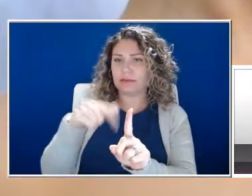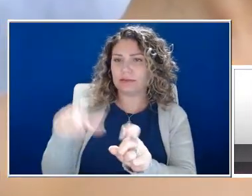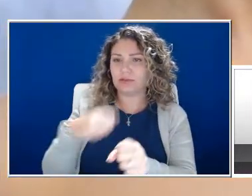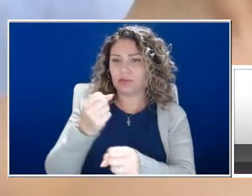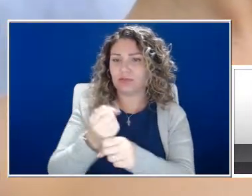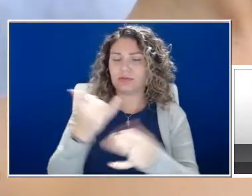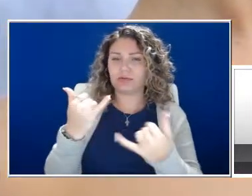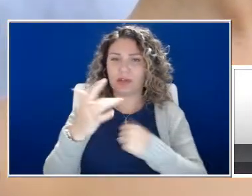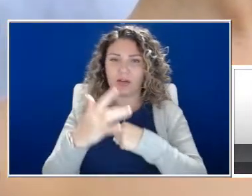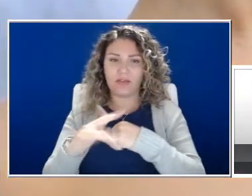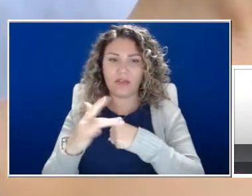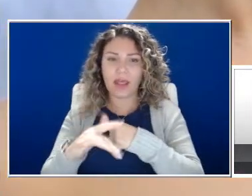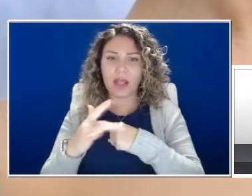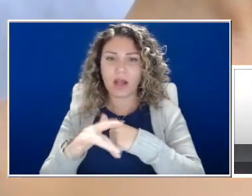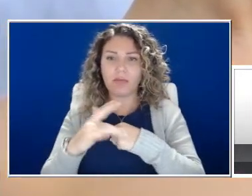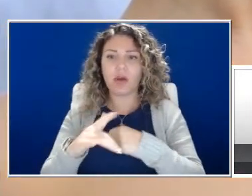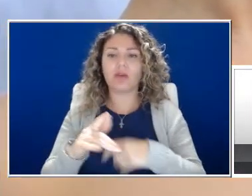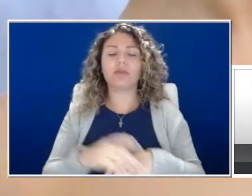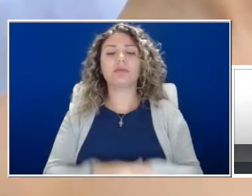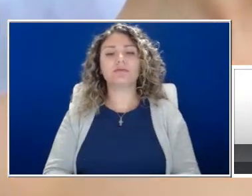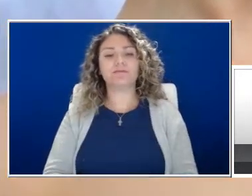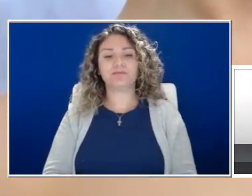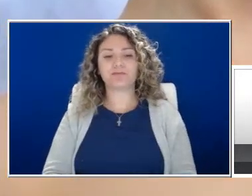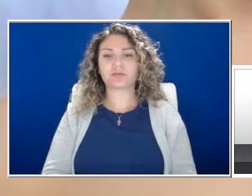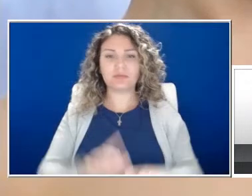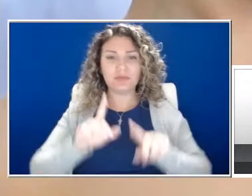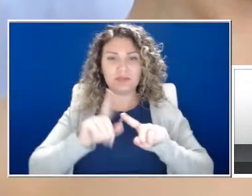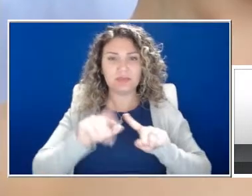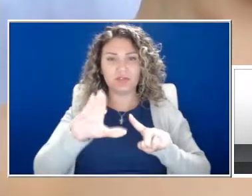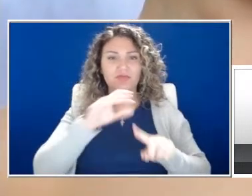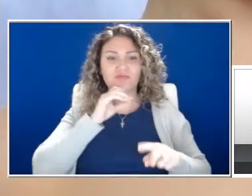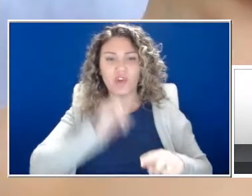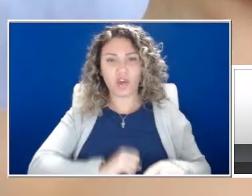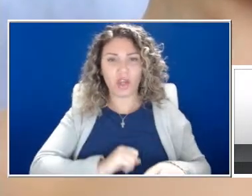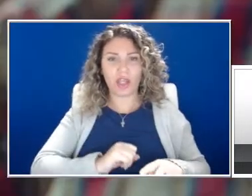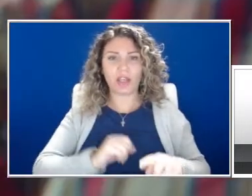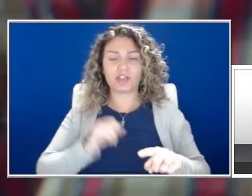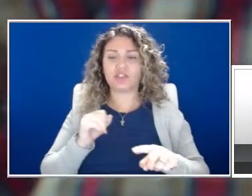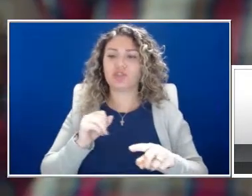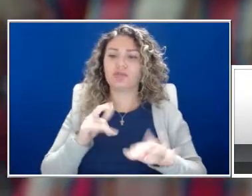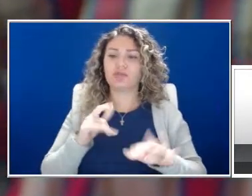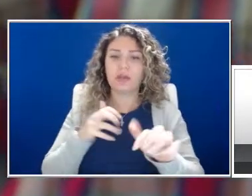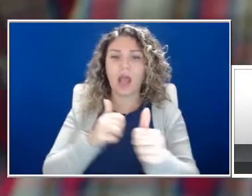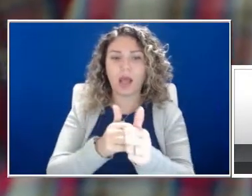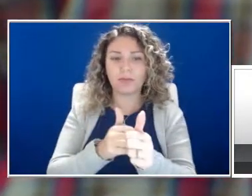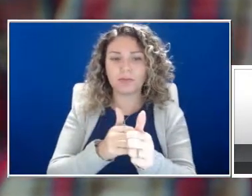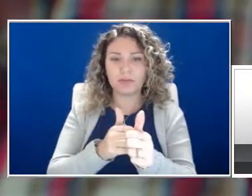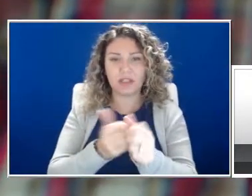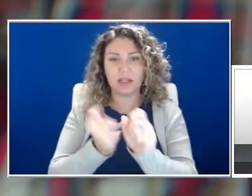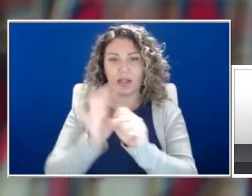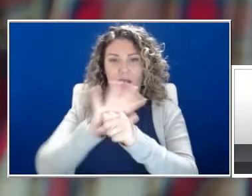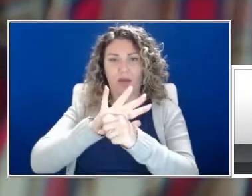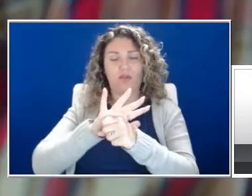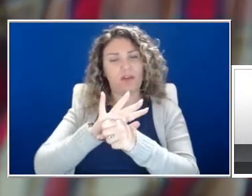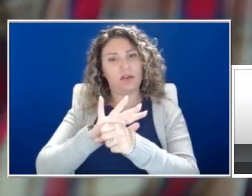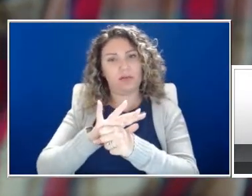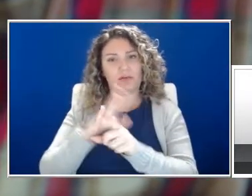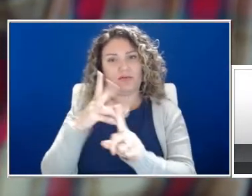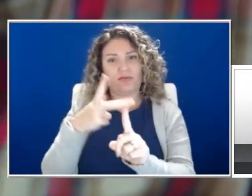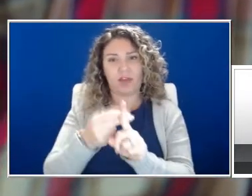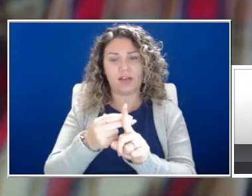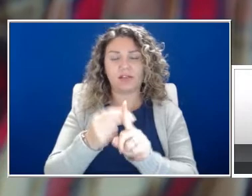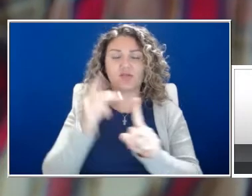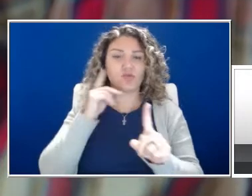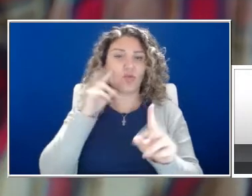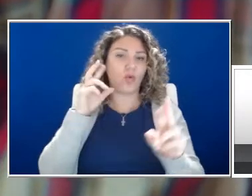kids, along with, depending on their age, some of the updated COVID vaccines. So hopefully it's just getting